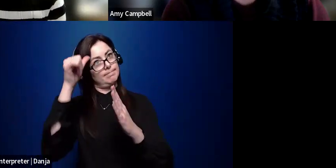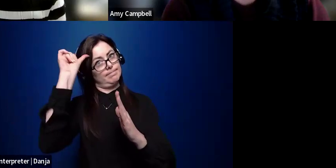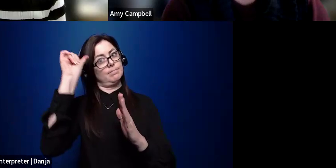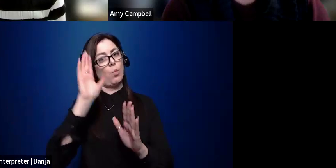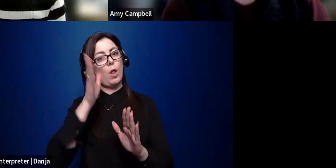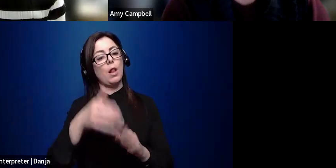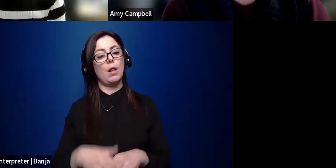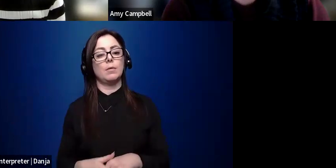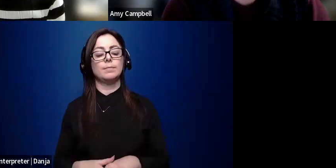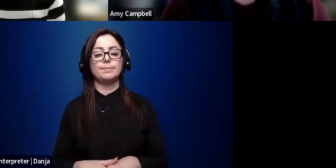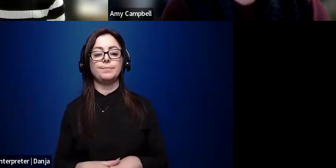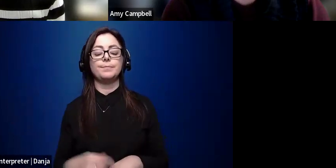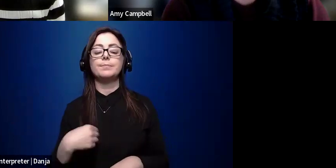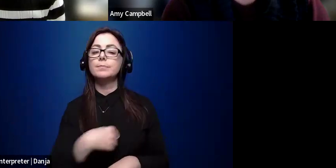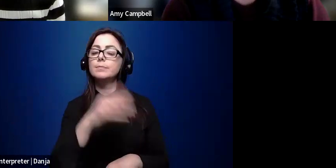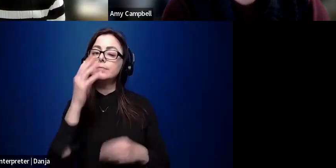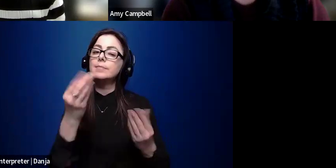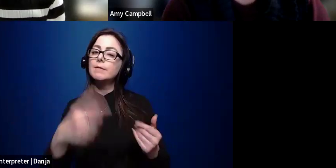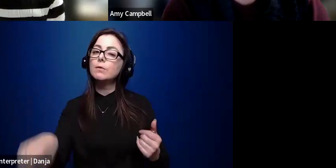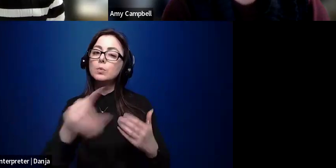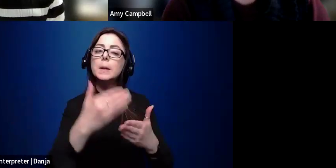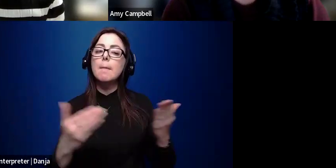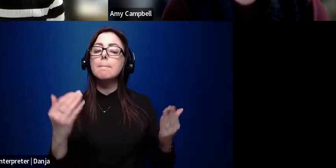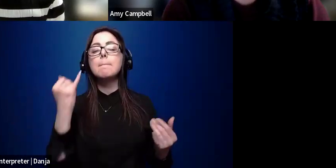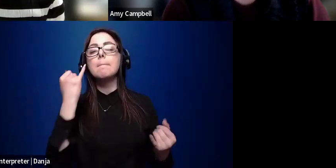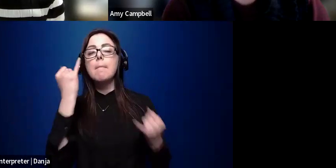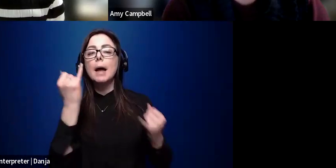we're going to give you some ideas about how you can